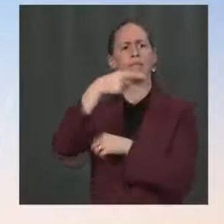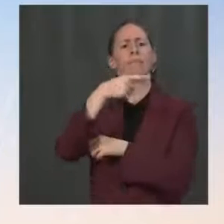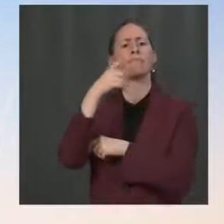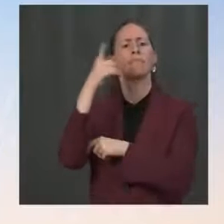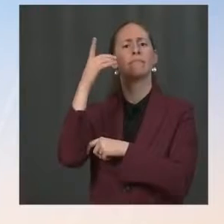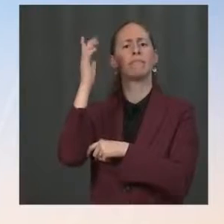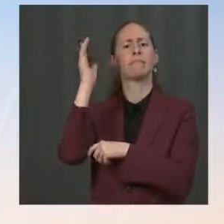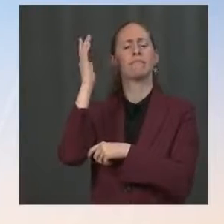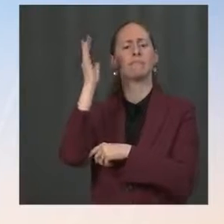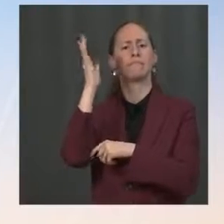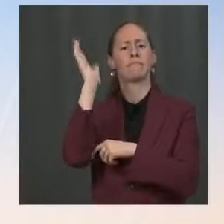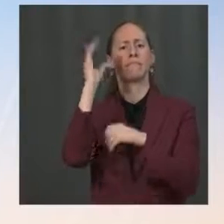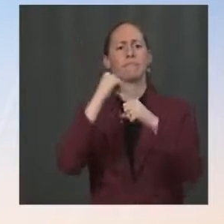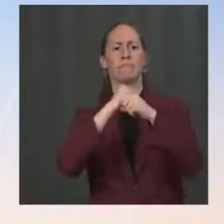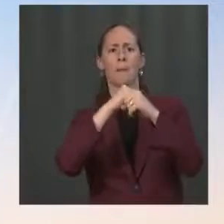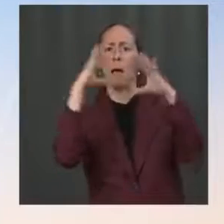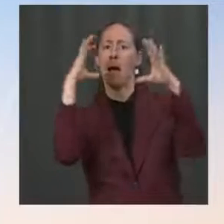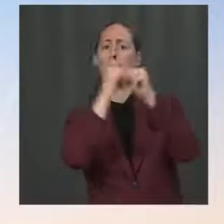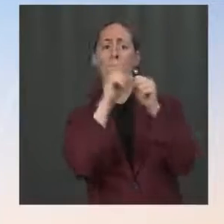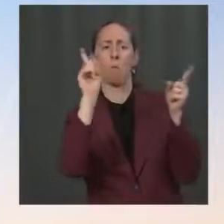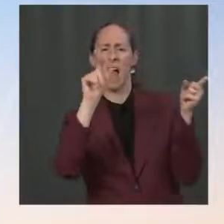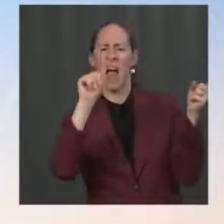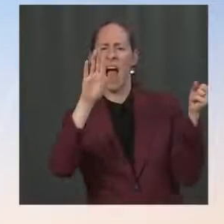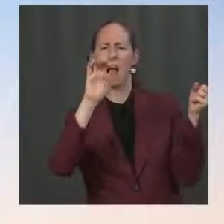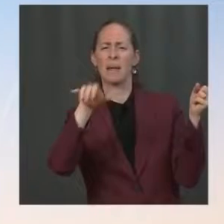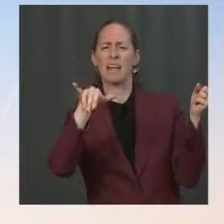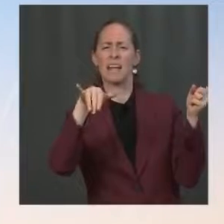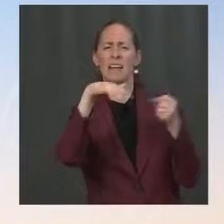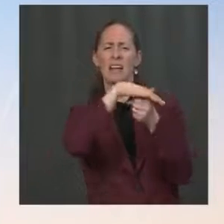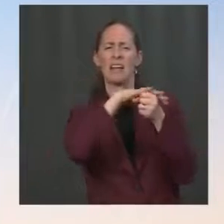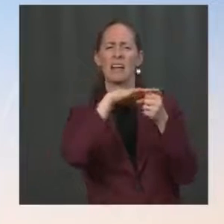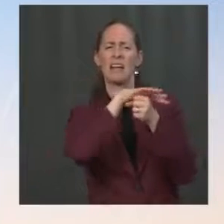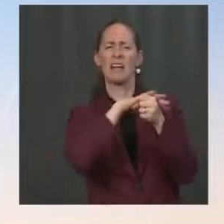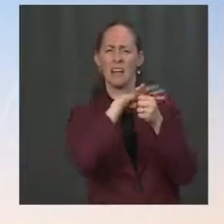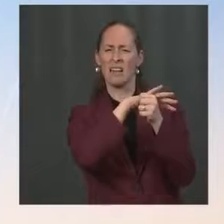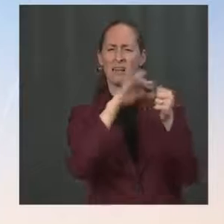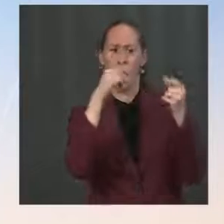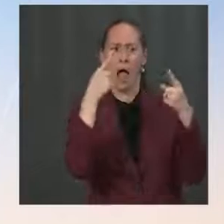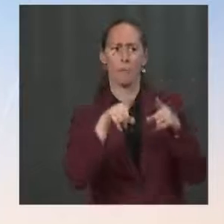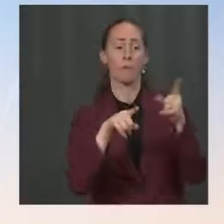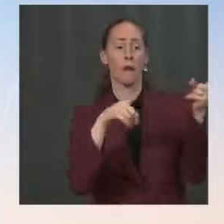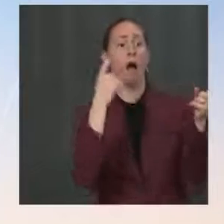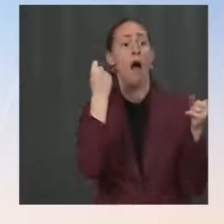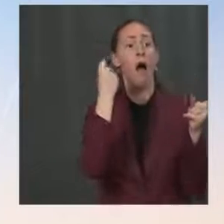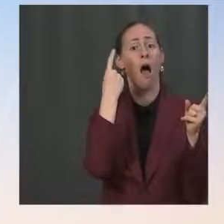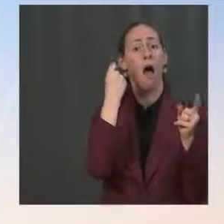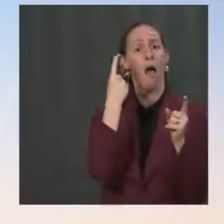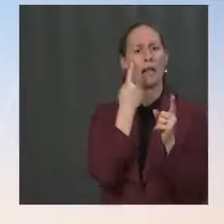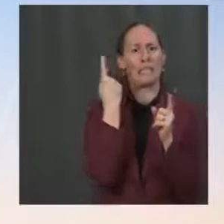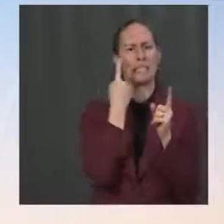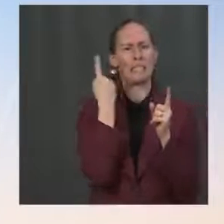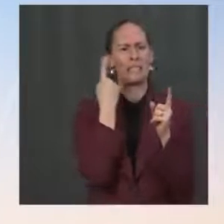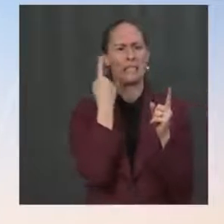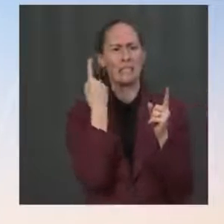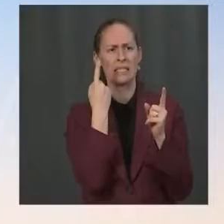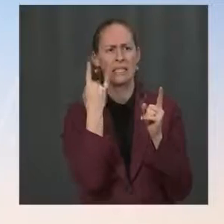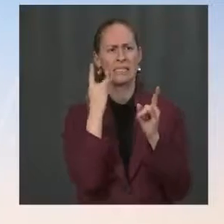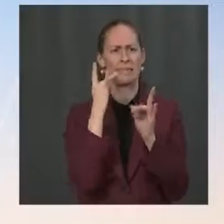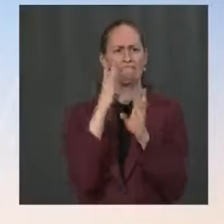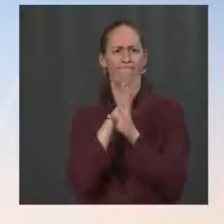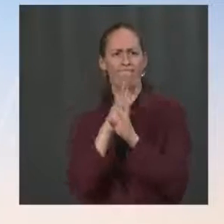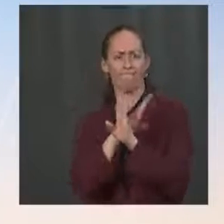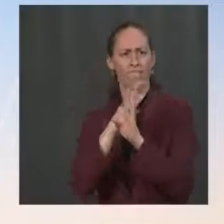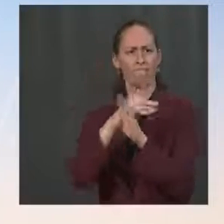Taliban. How is the United States still going to work with the Taliban the way that the president is describing, or just did in his